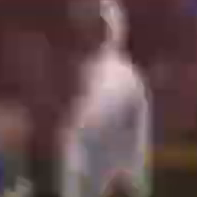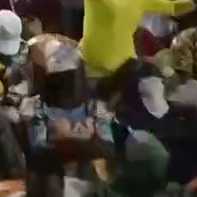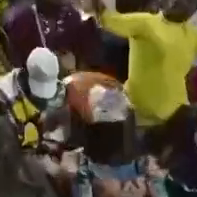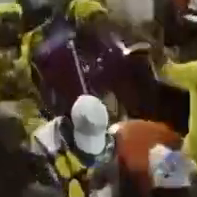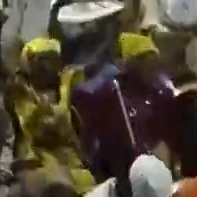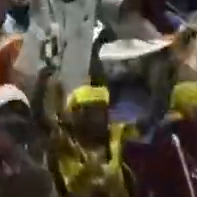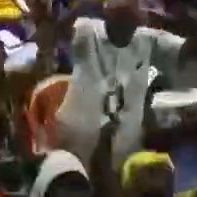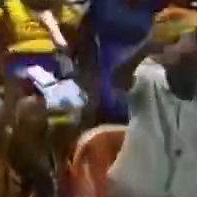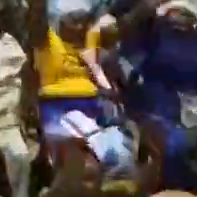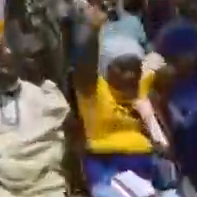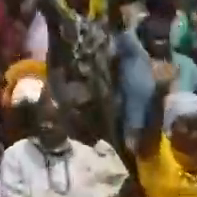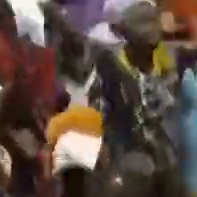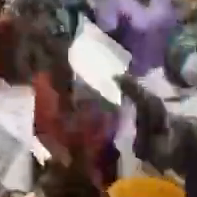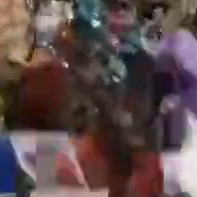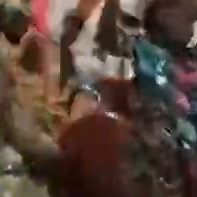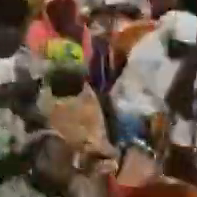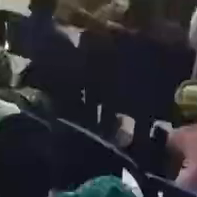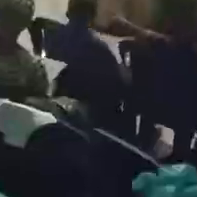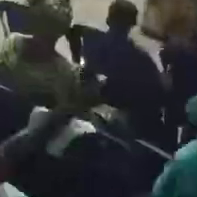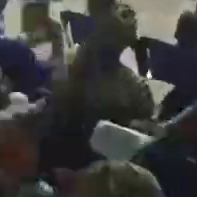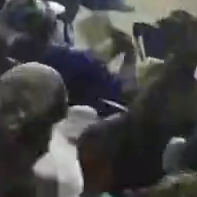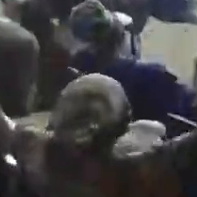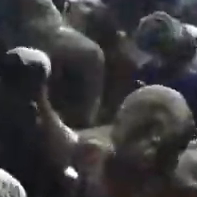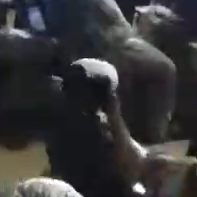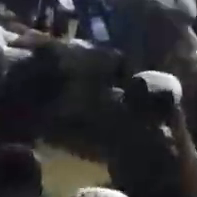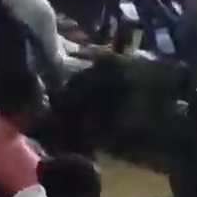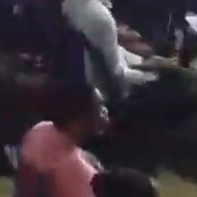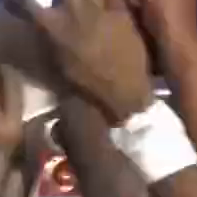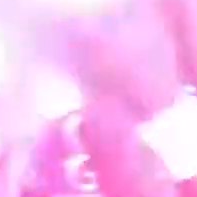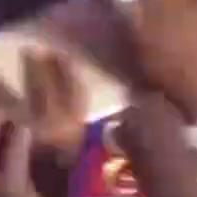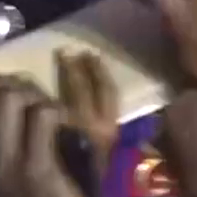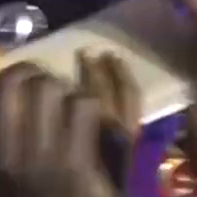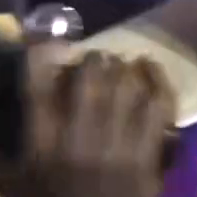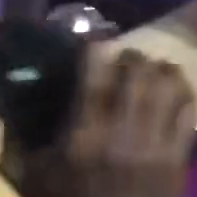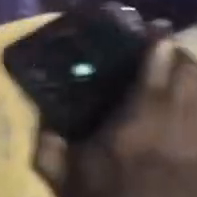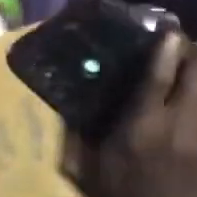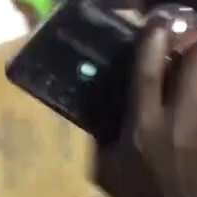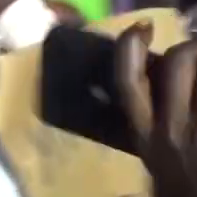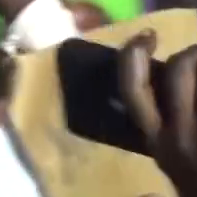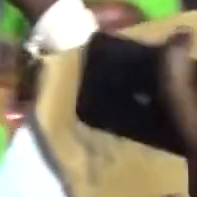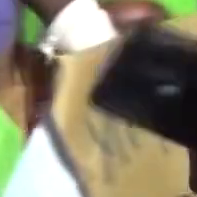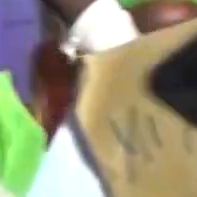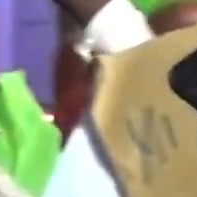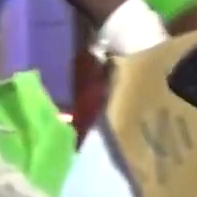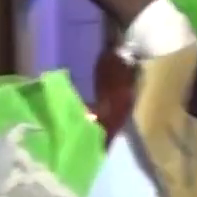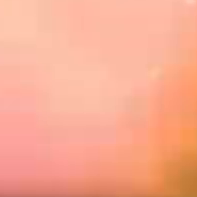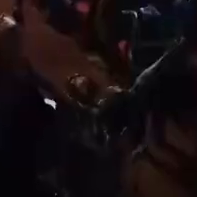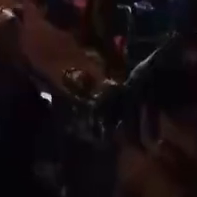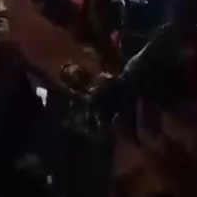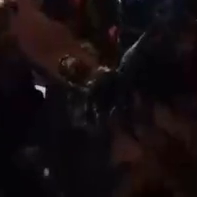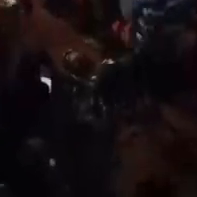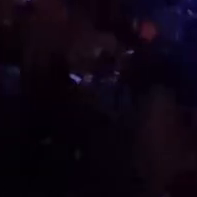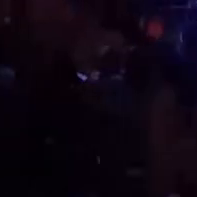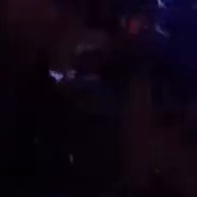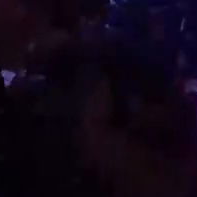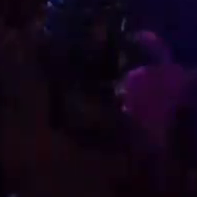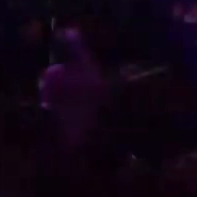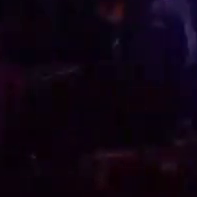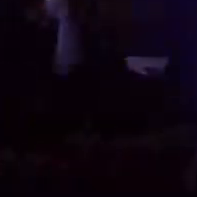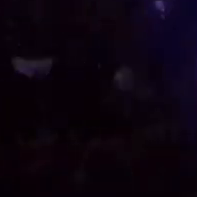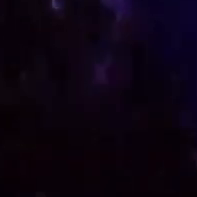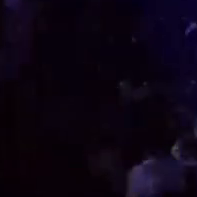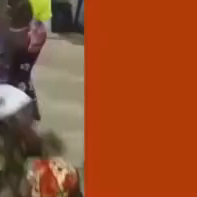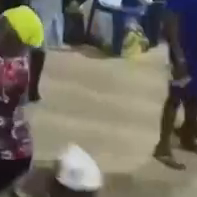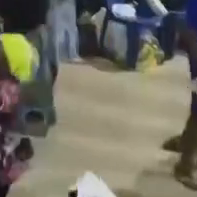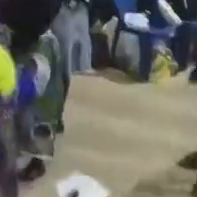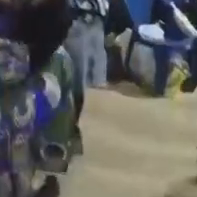ri agbaye lo kiki ilu ilu fun agbe tin kan bayi o se ada tin se yanu lana tolorun gba owo baba se bi oba se ninu aye oni poju po marathon